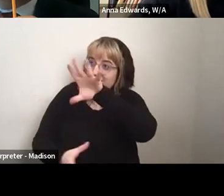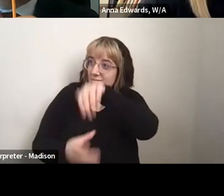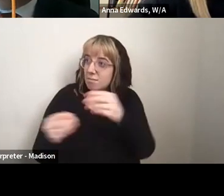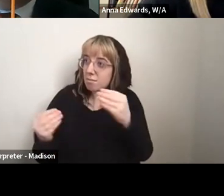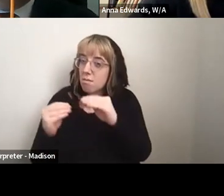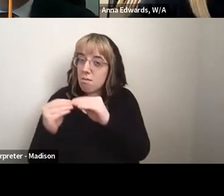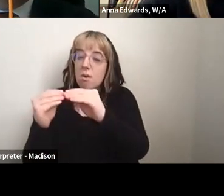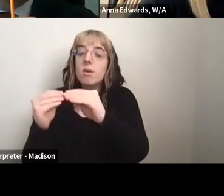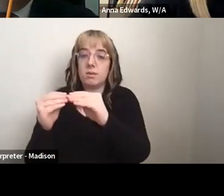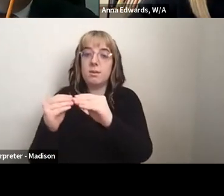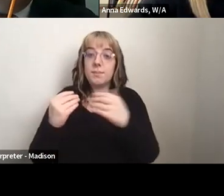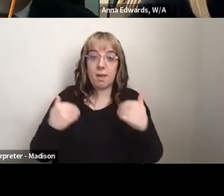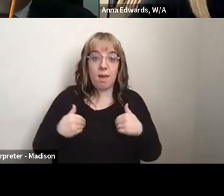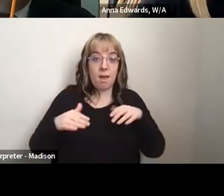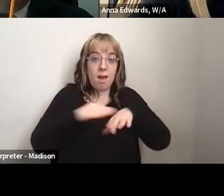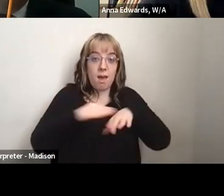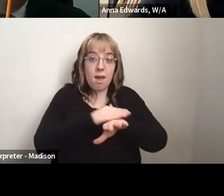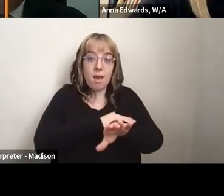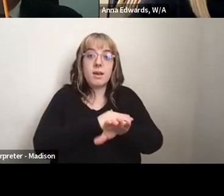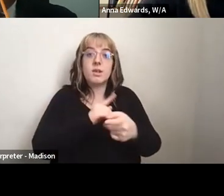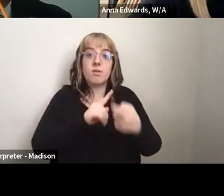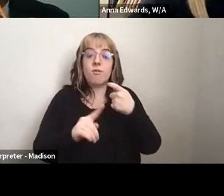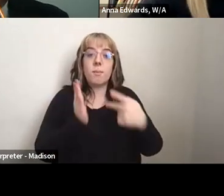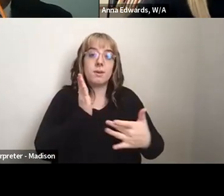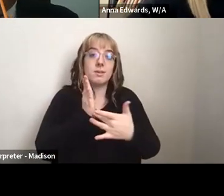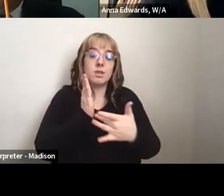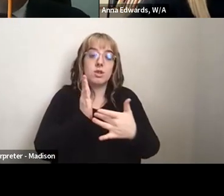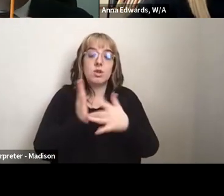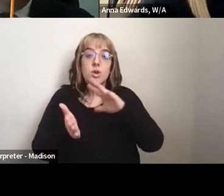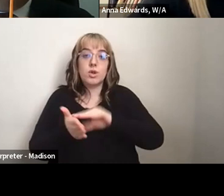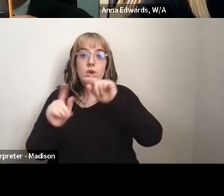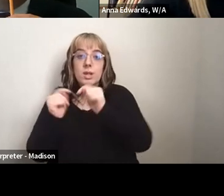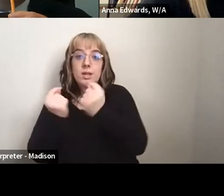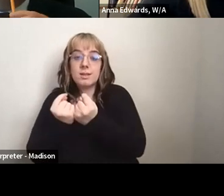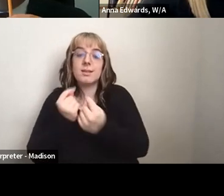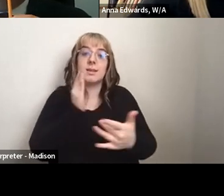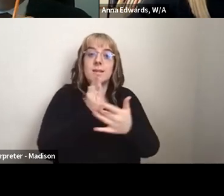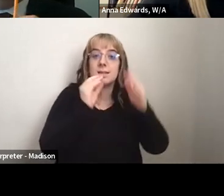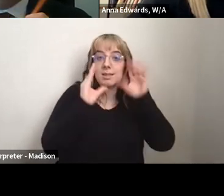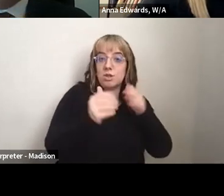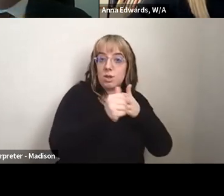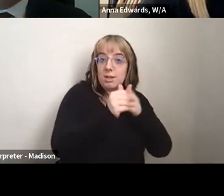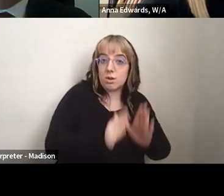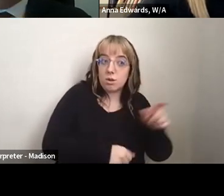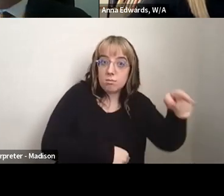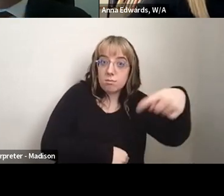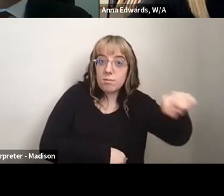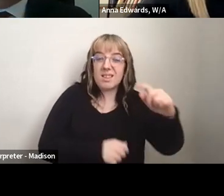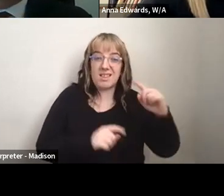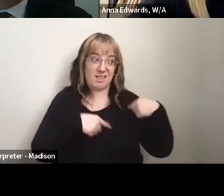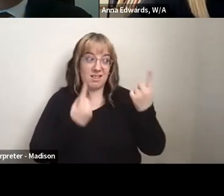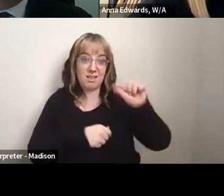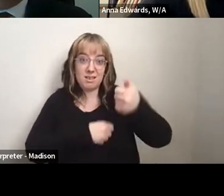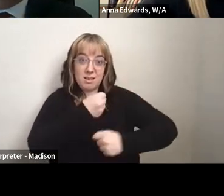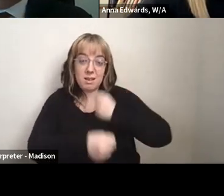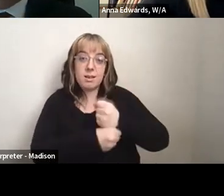had the access through our digital learning teams, our digital curriculum teacher leaders. So for the past 10 years, we've been